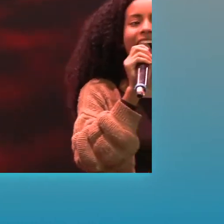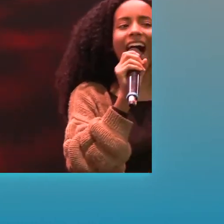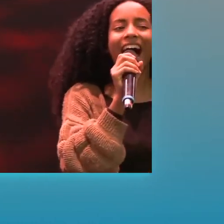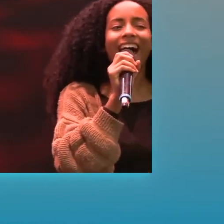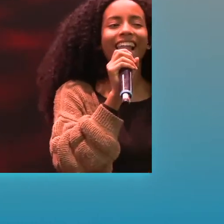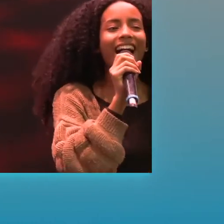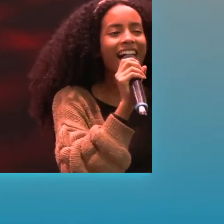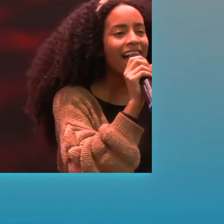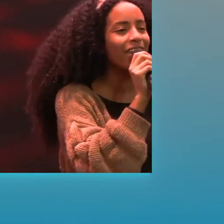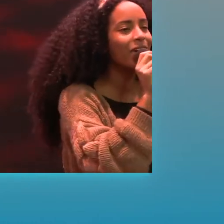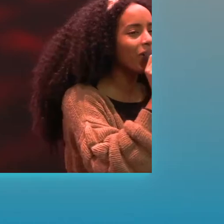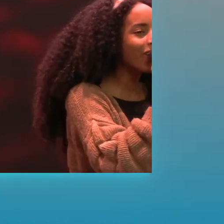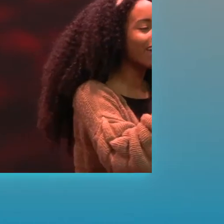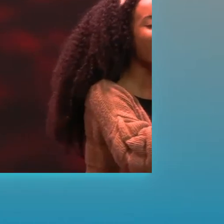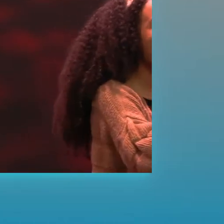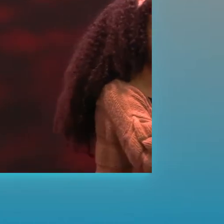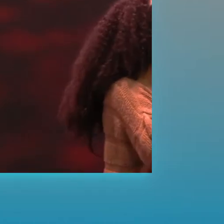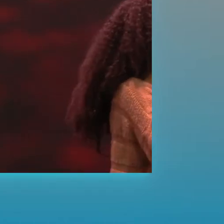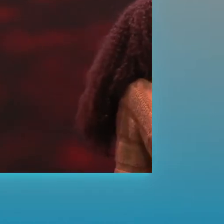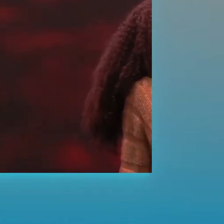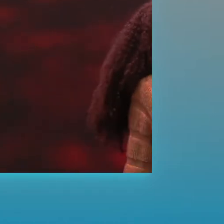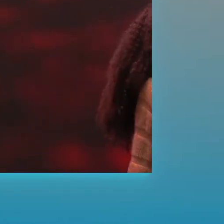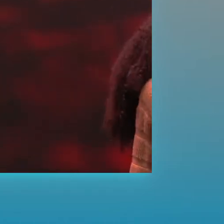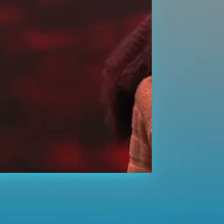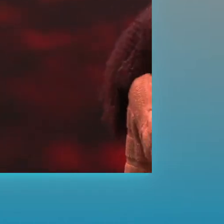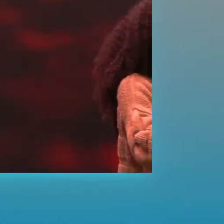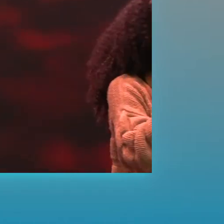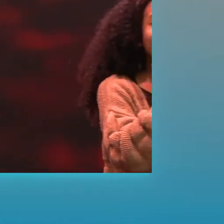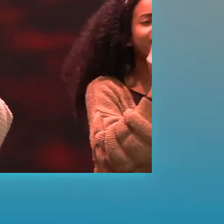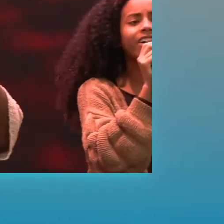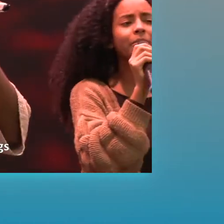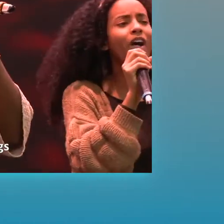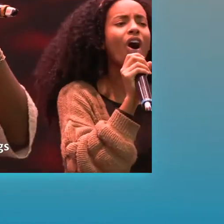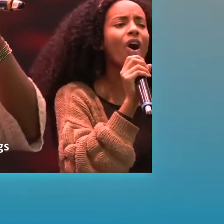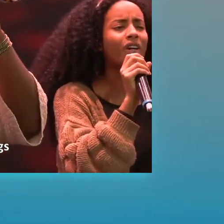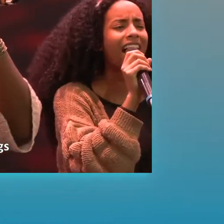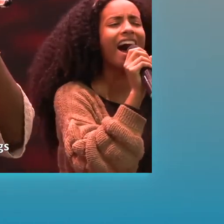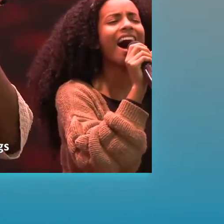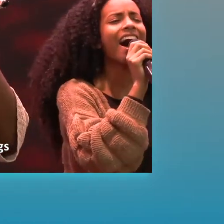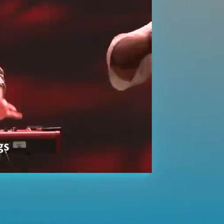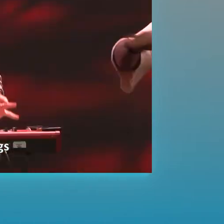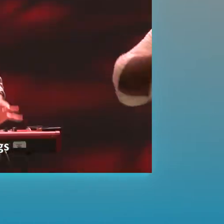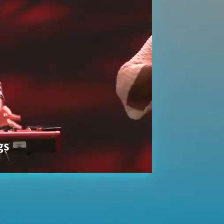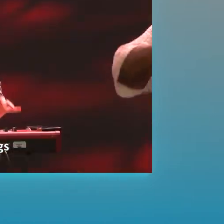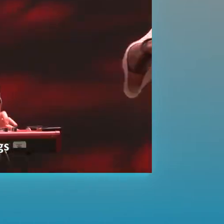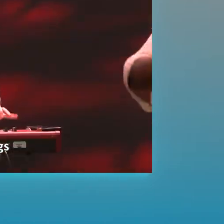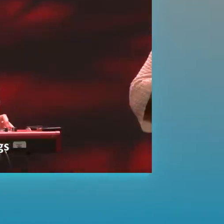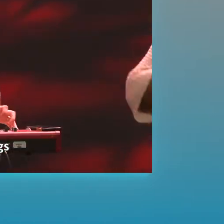Unshakable,